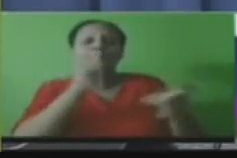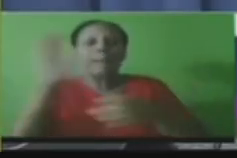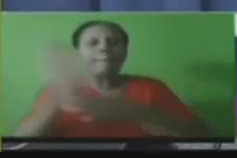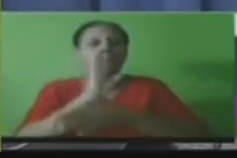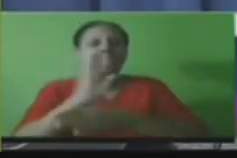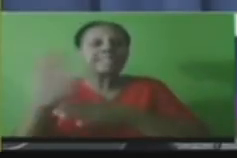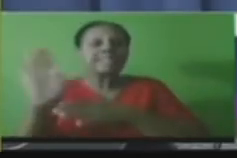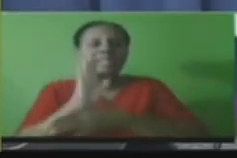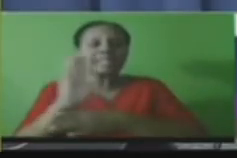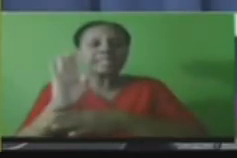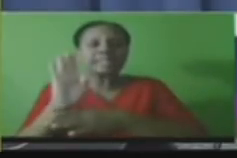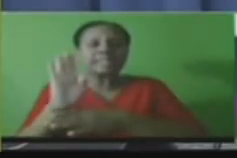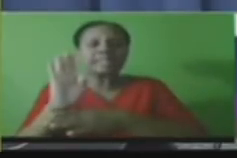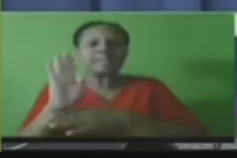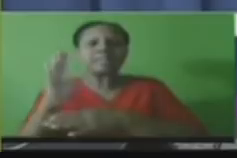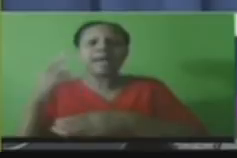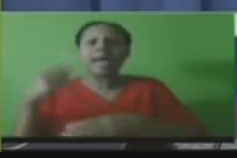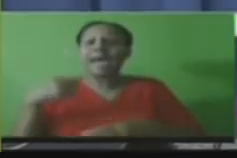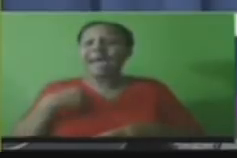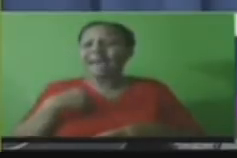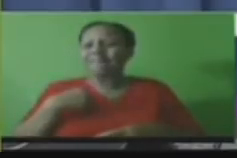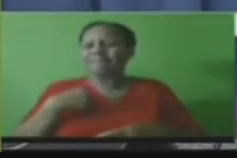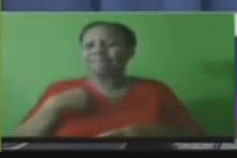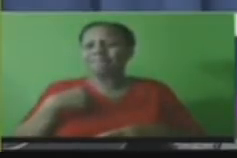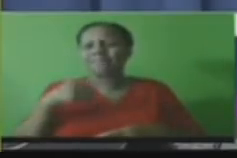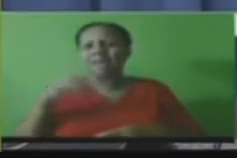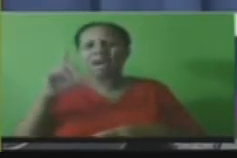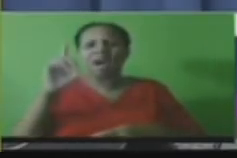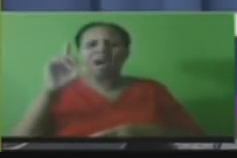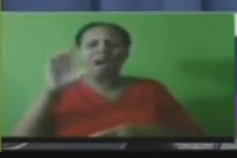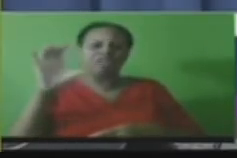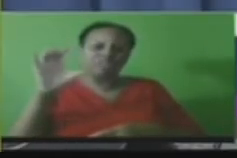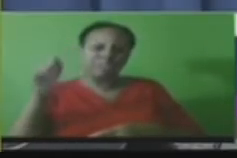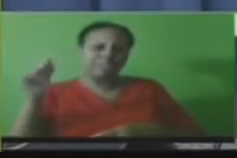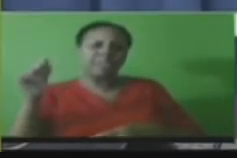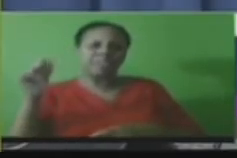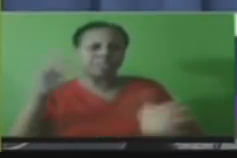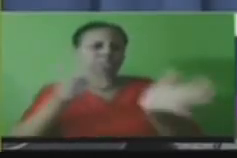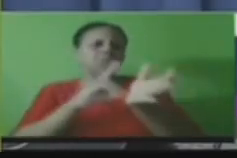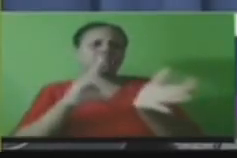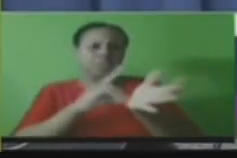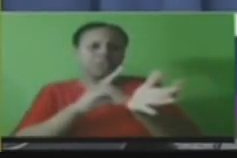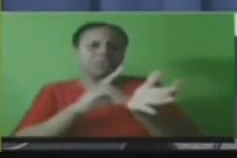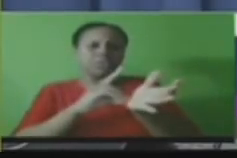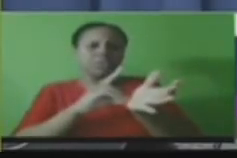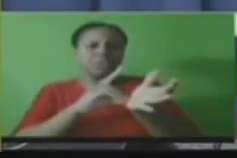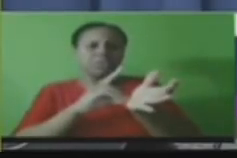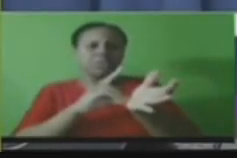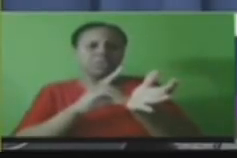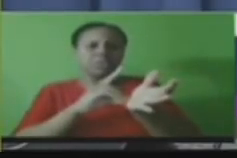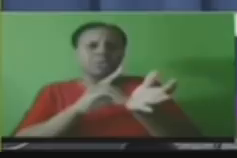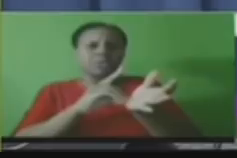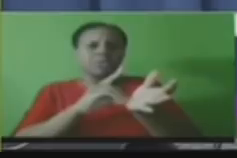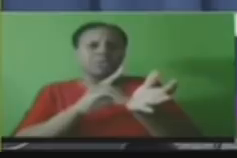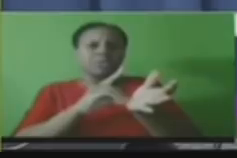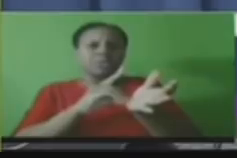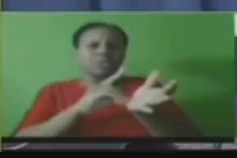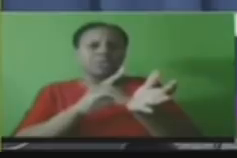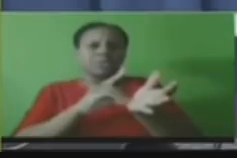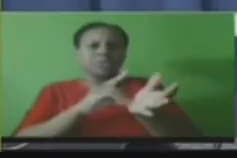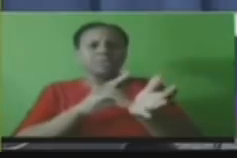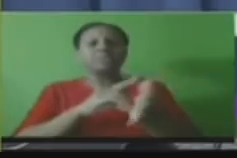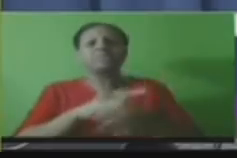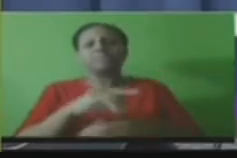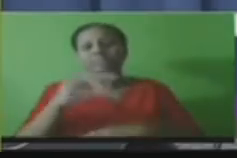and private hospitals, anybody who wants to be vaccinated should have reasonable access